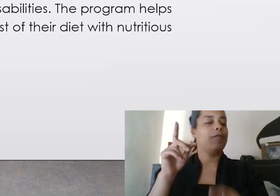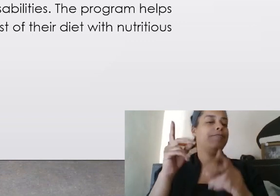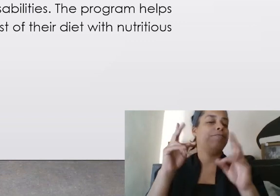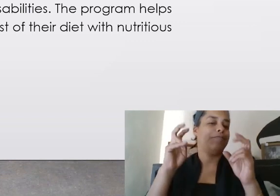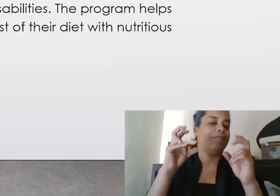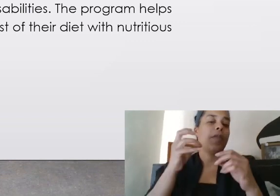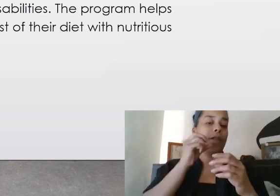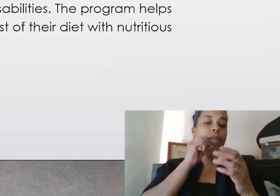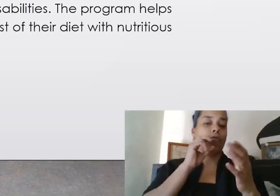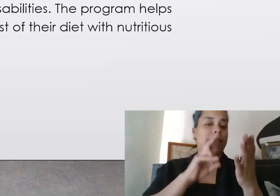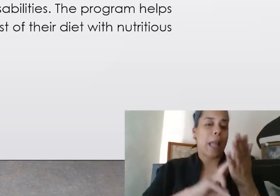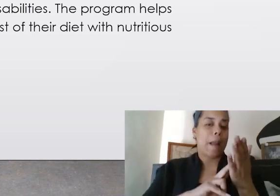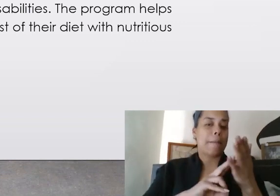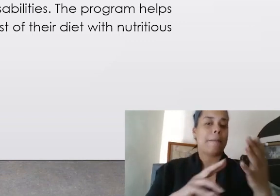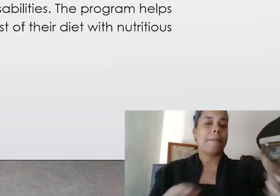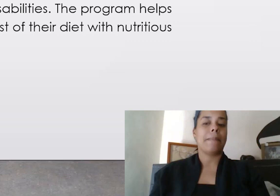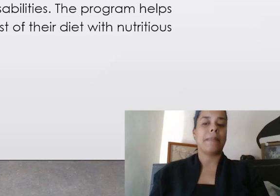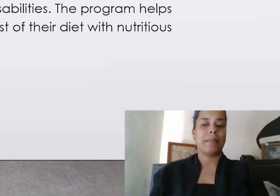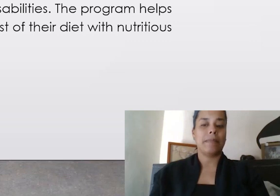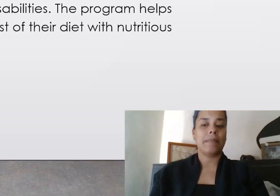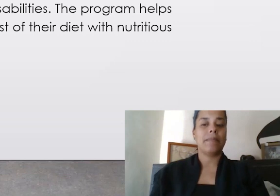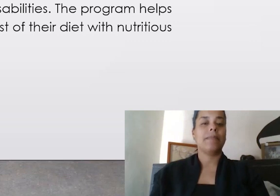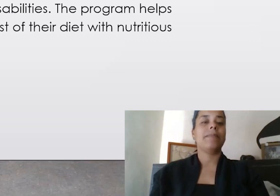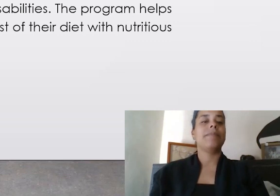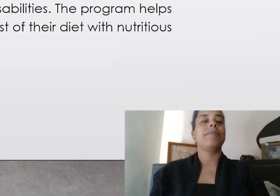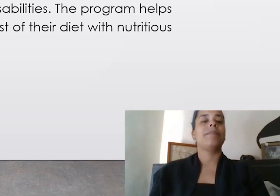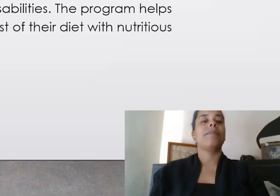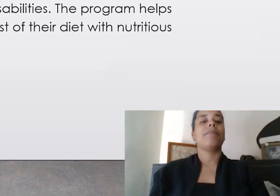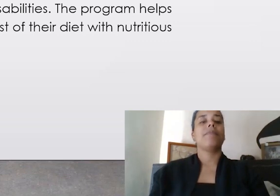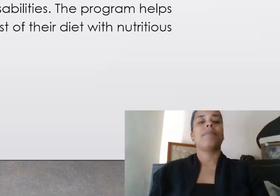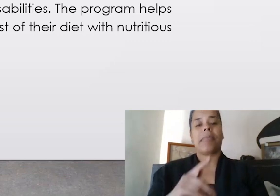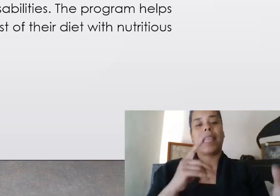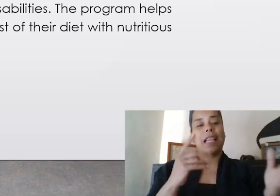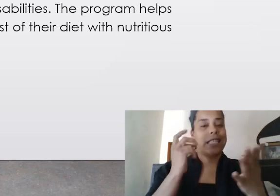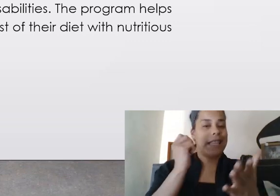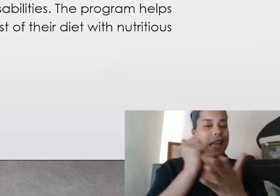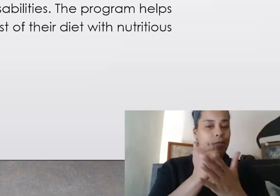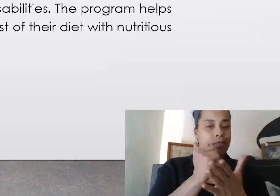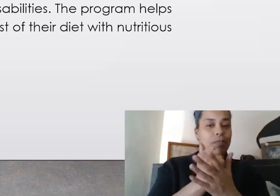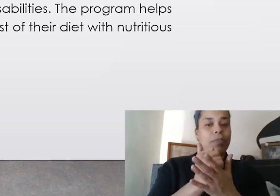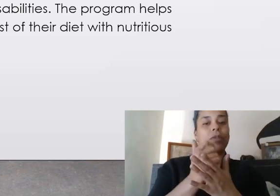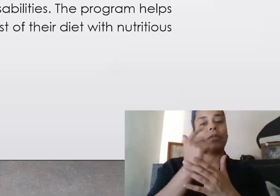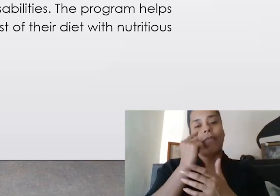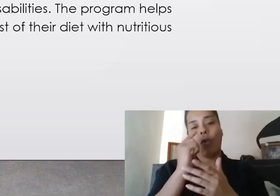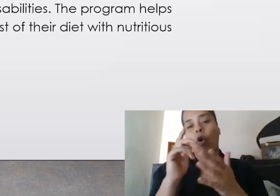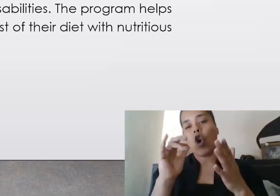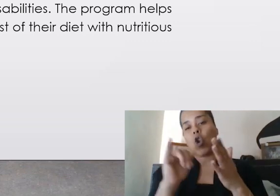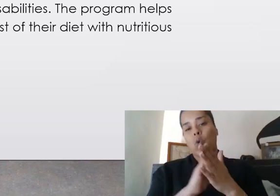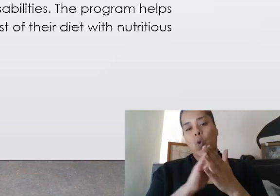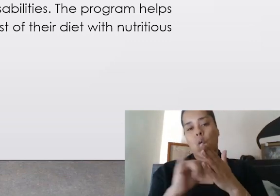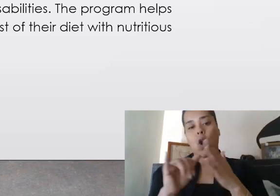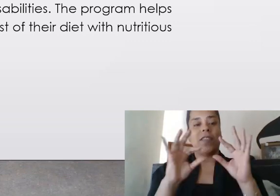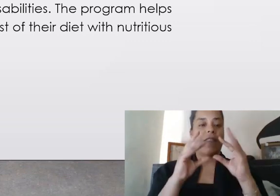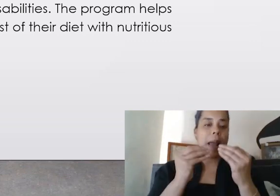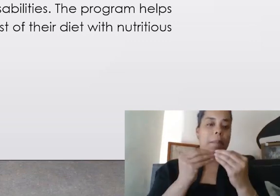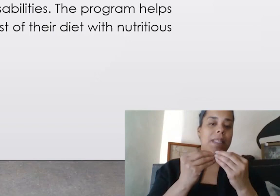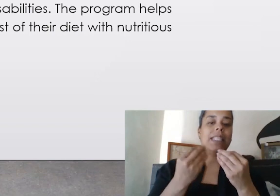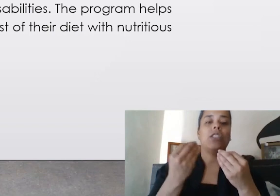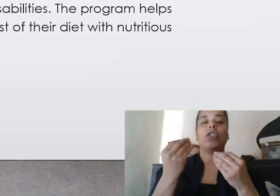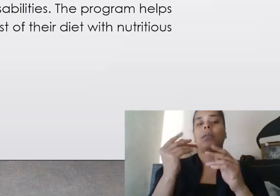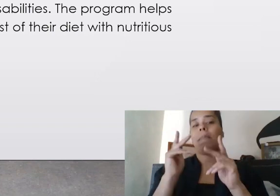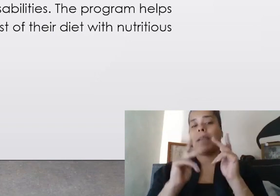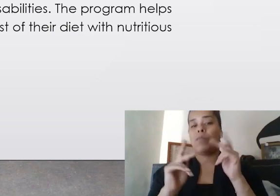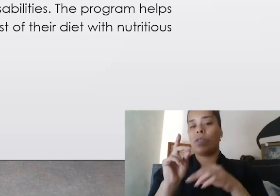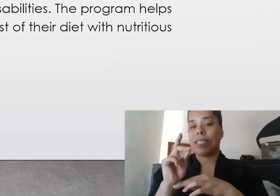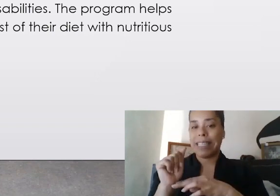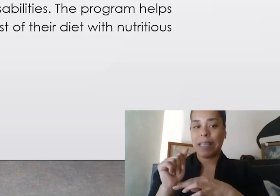stamps, and it provides assistance for, New Yorkers, families, people with disabilities, to